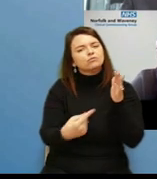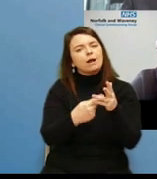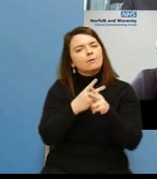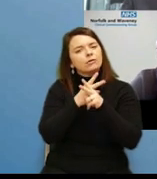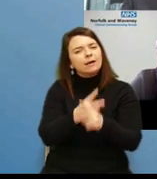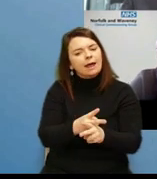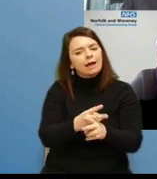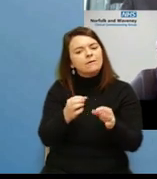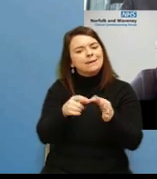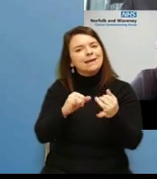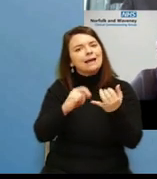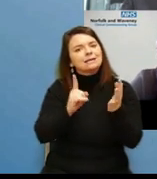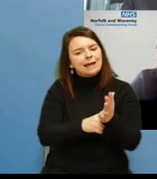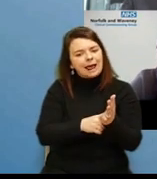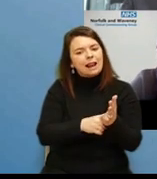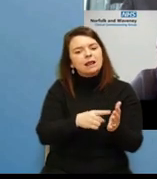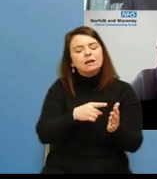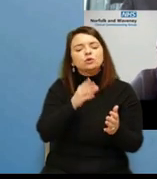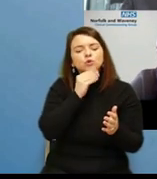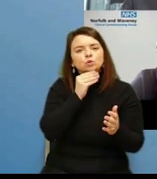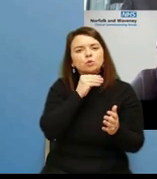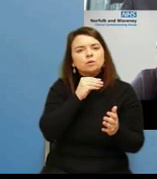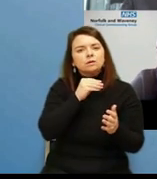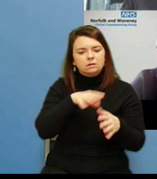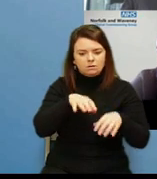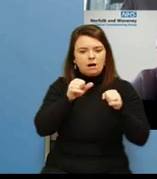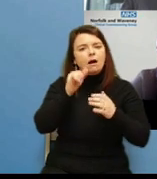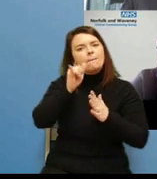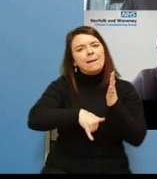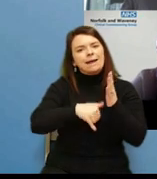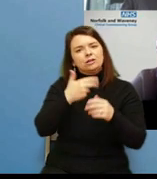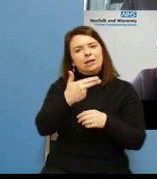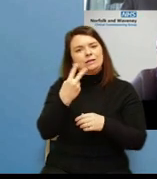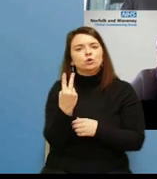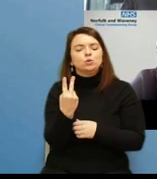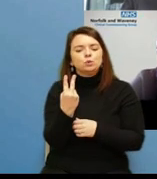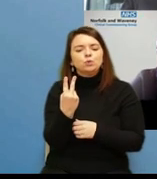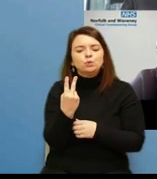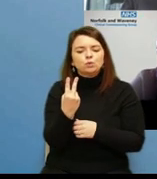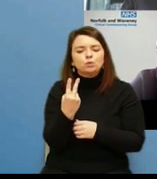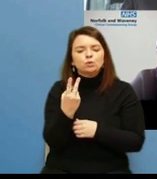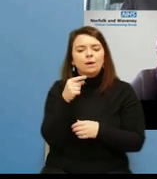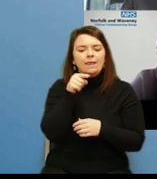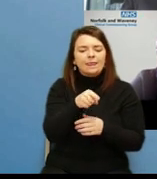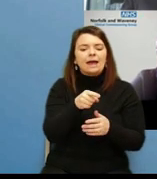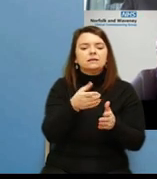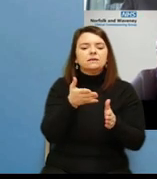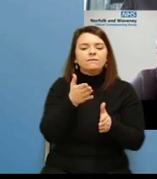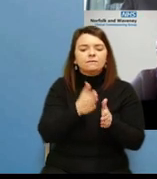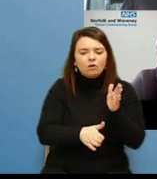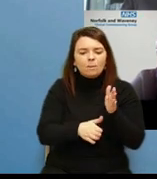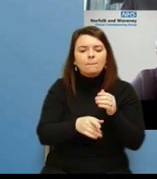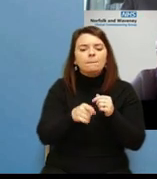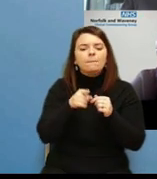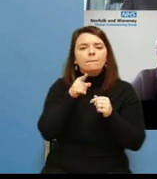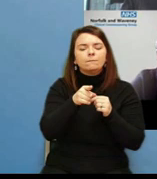Waveney starting on page 51, and access to primary care for BSL users starting on page 82.